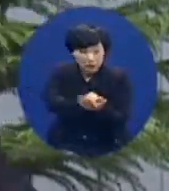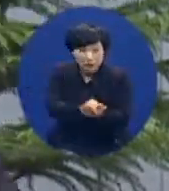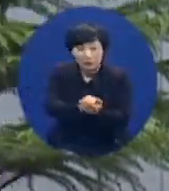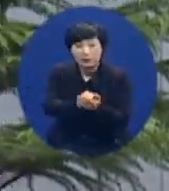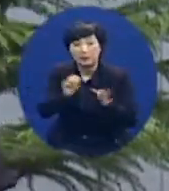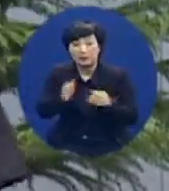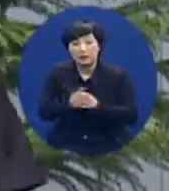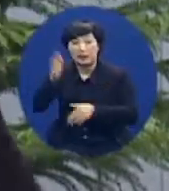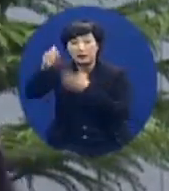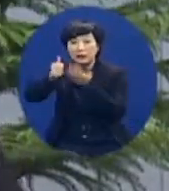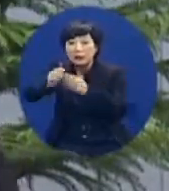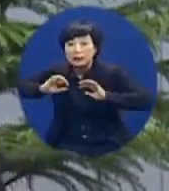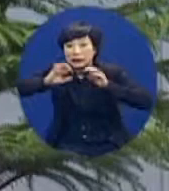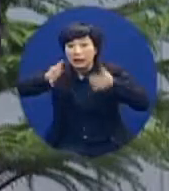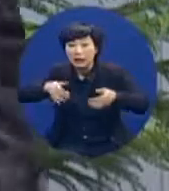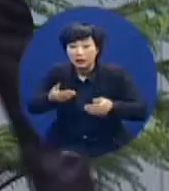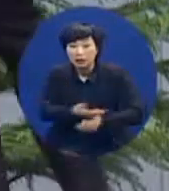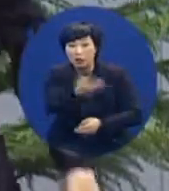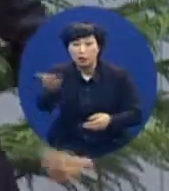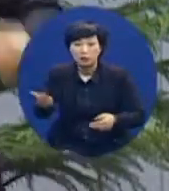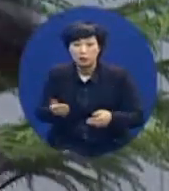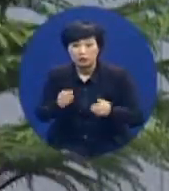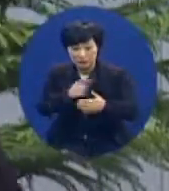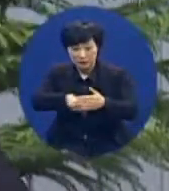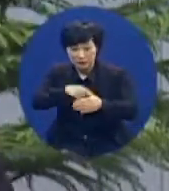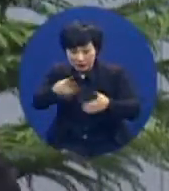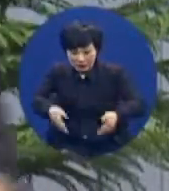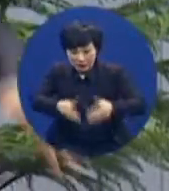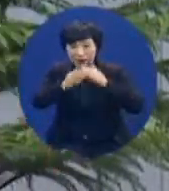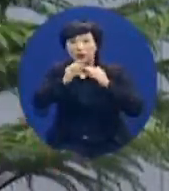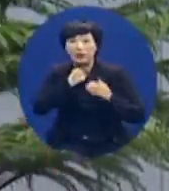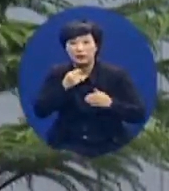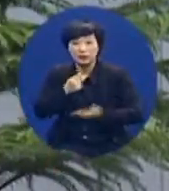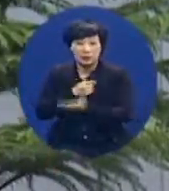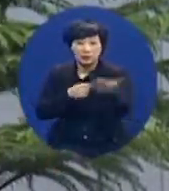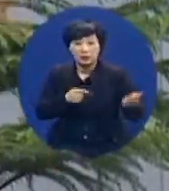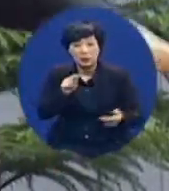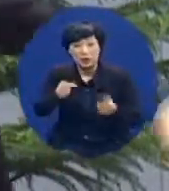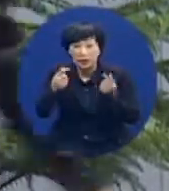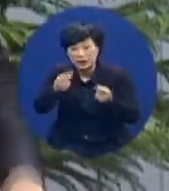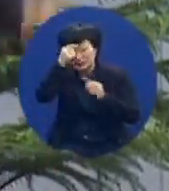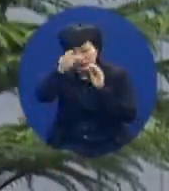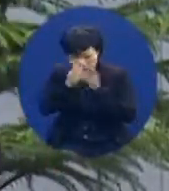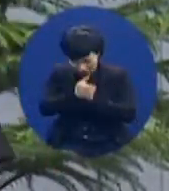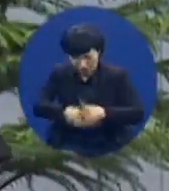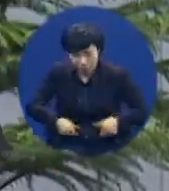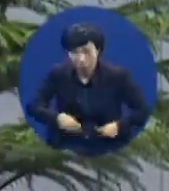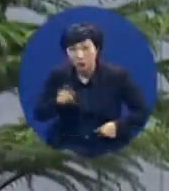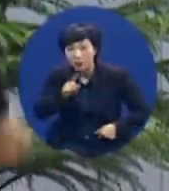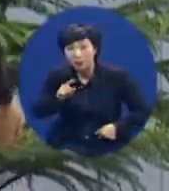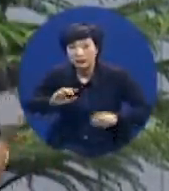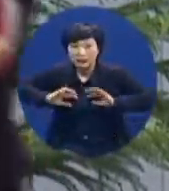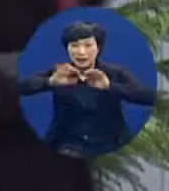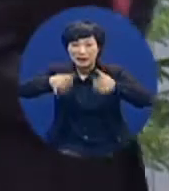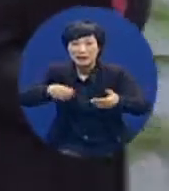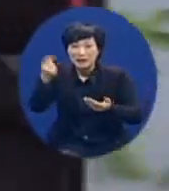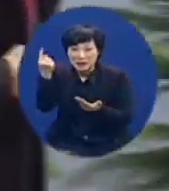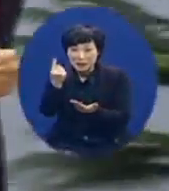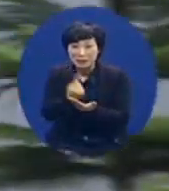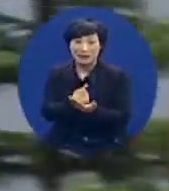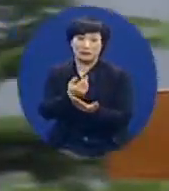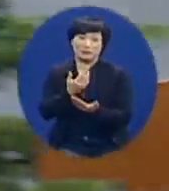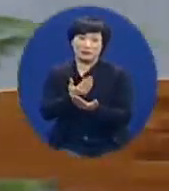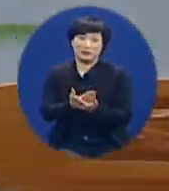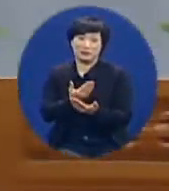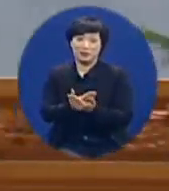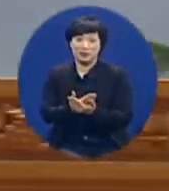repent, heaven will occupy your spirit and the kingdom of heaven will come upon you. In